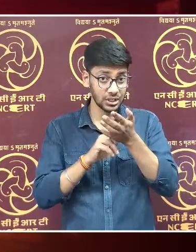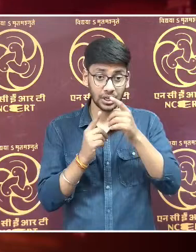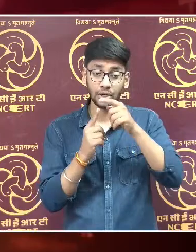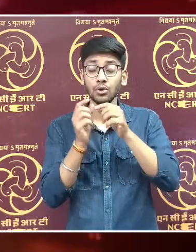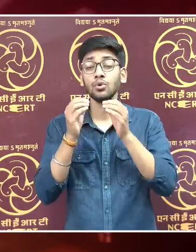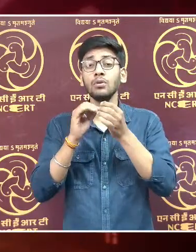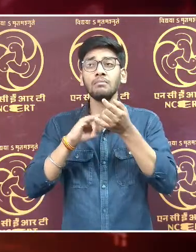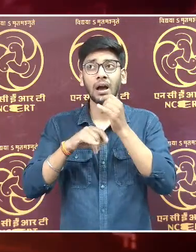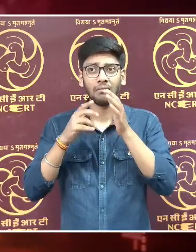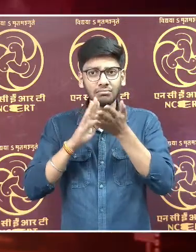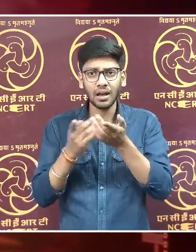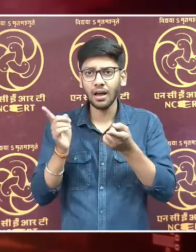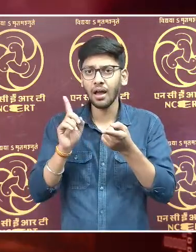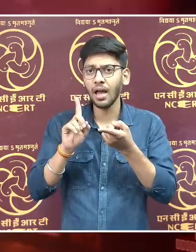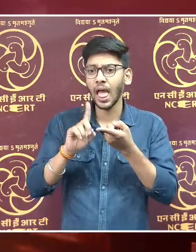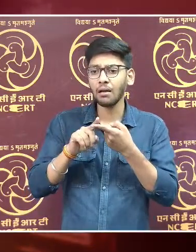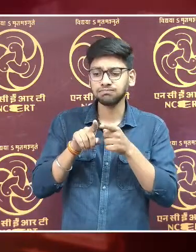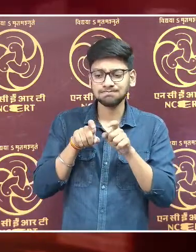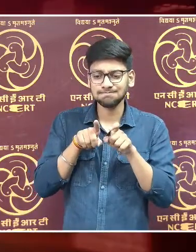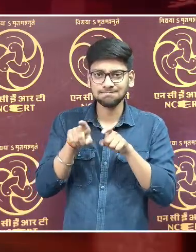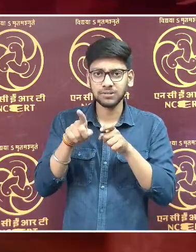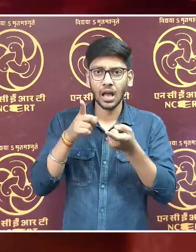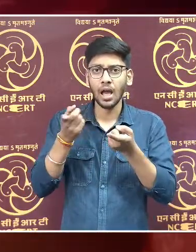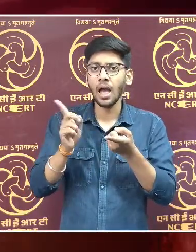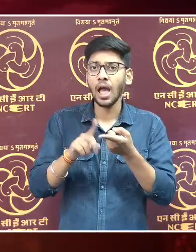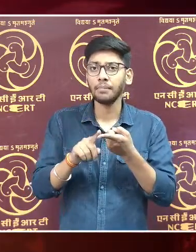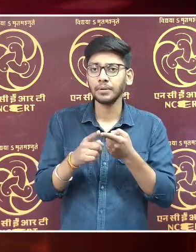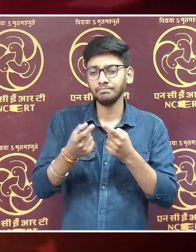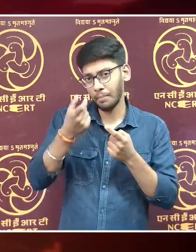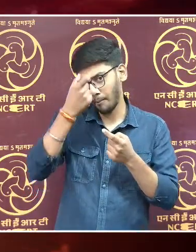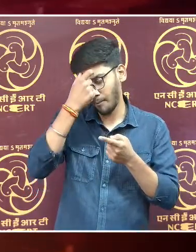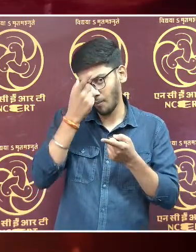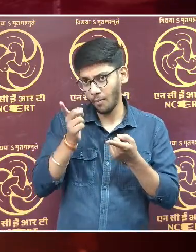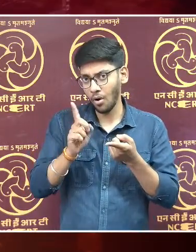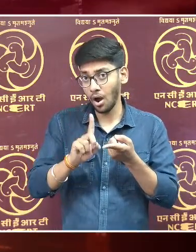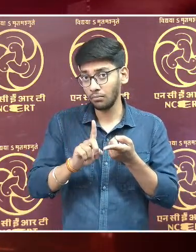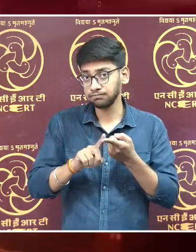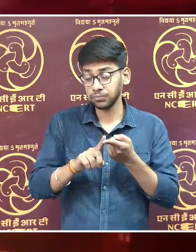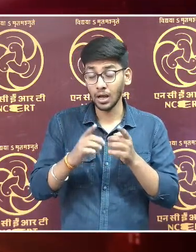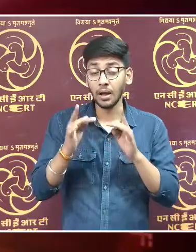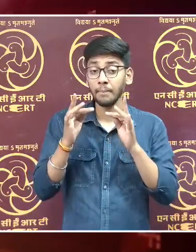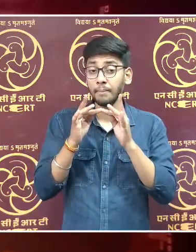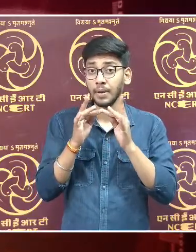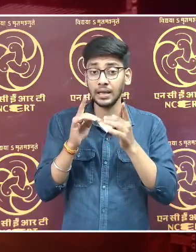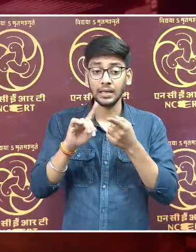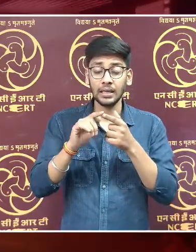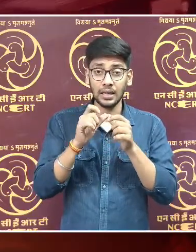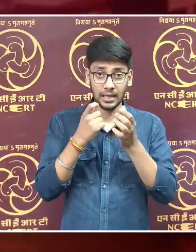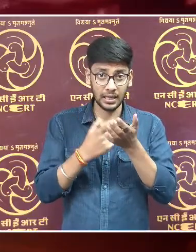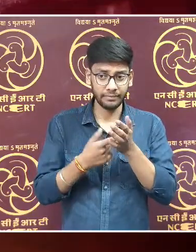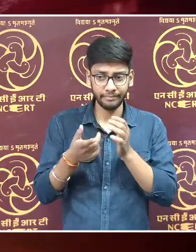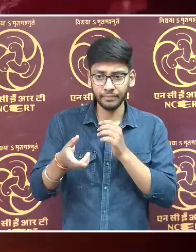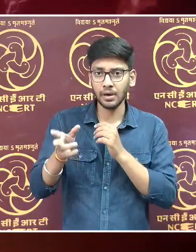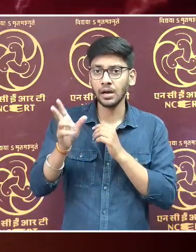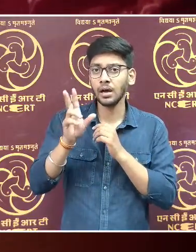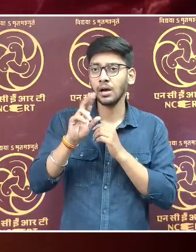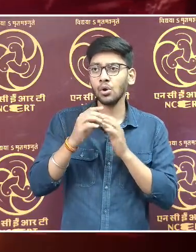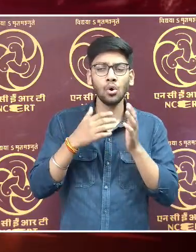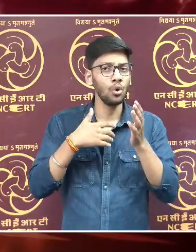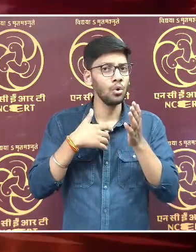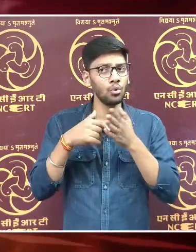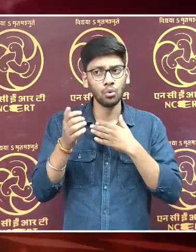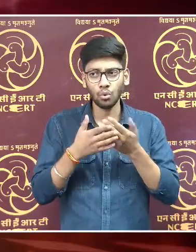infection gets passed on to our middle ear. So when there is a middle ear infection consistently, then the child, again, whatever sound is being